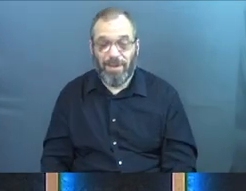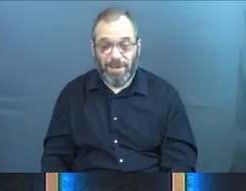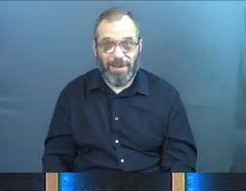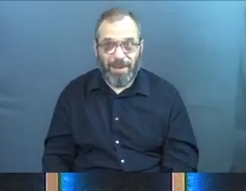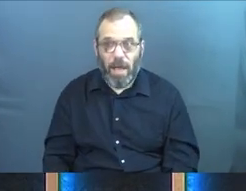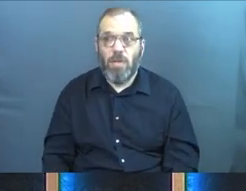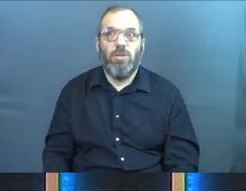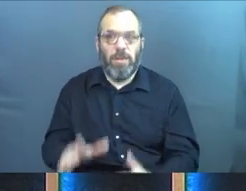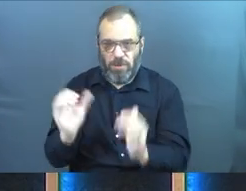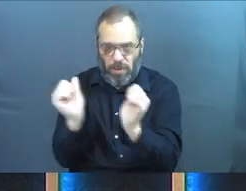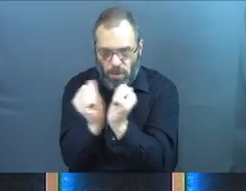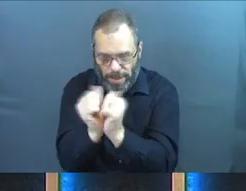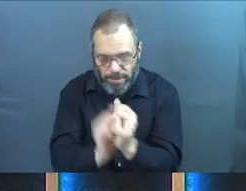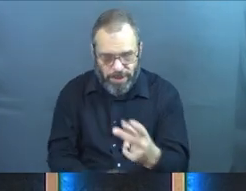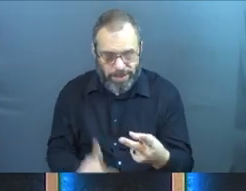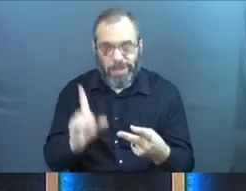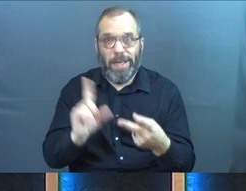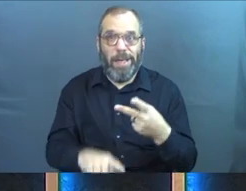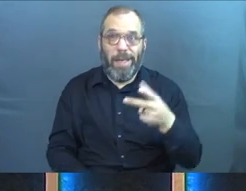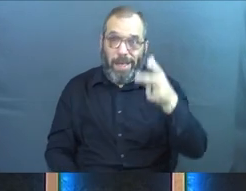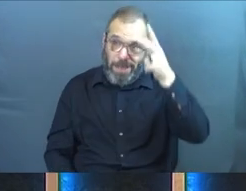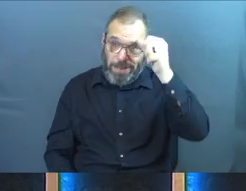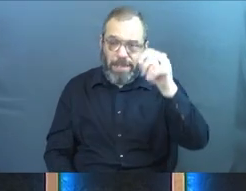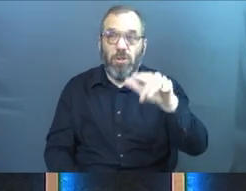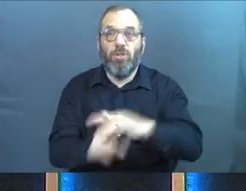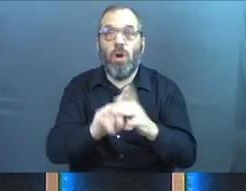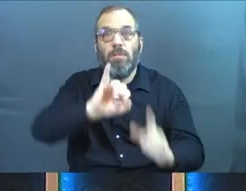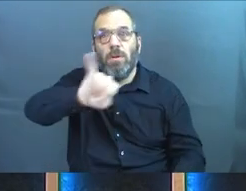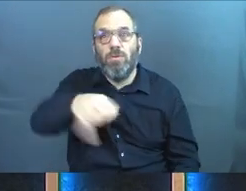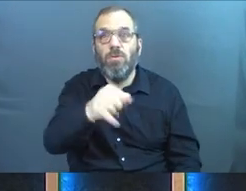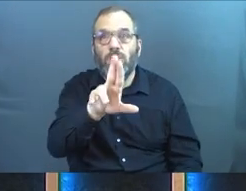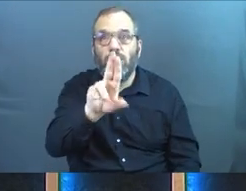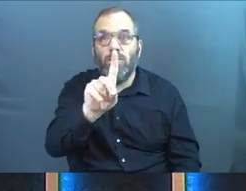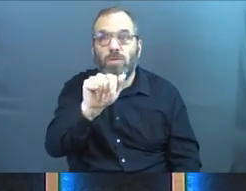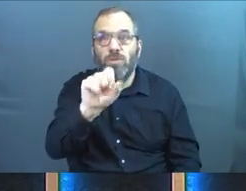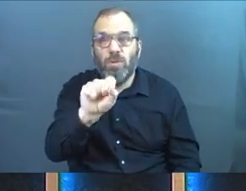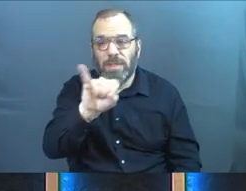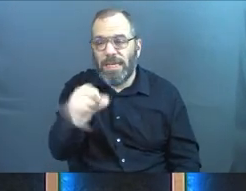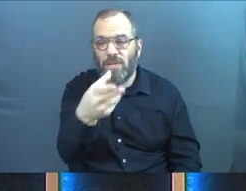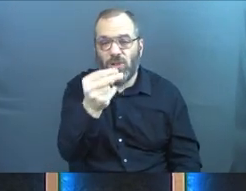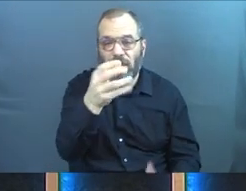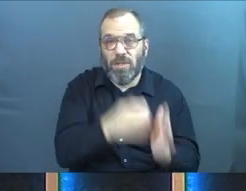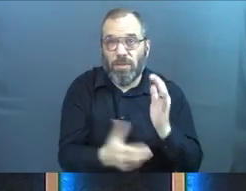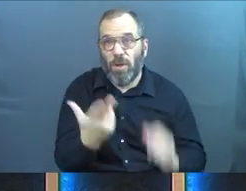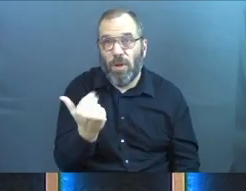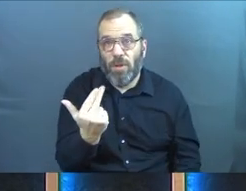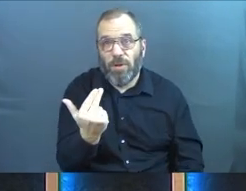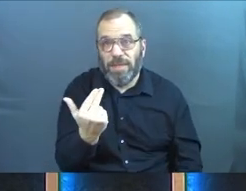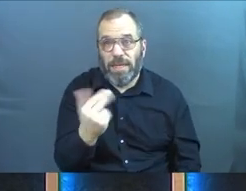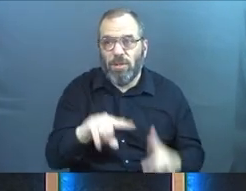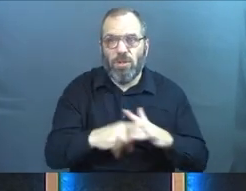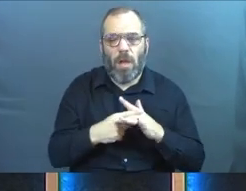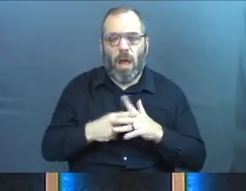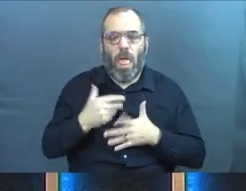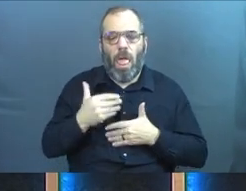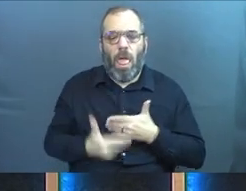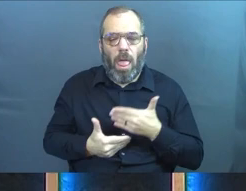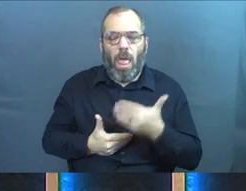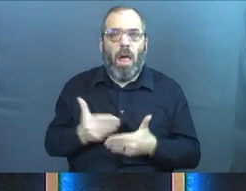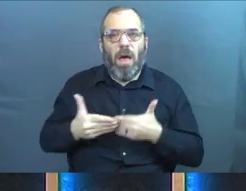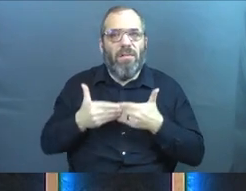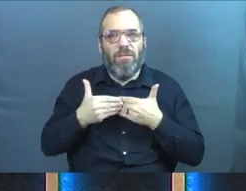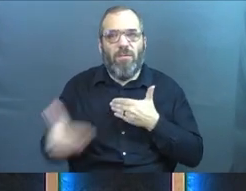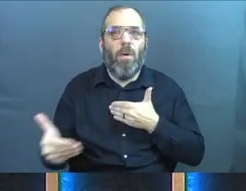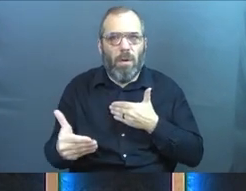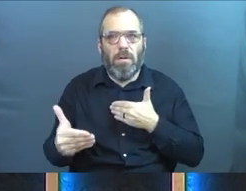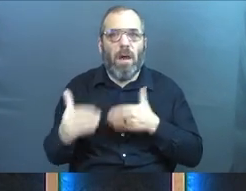So they try to arrest him, and Satan enters Judas finally in John 13 to start the motion going forward